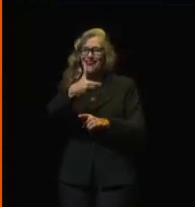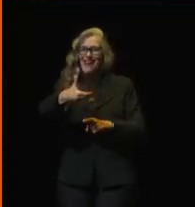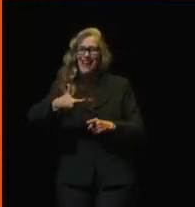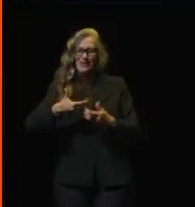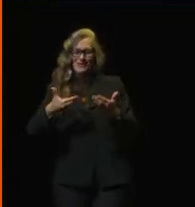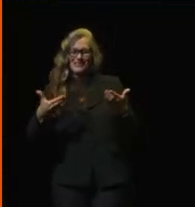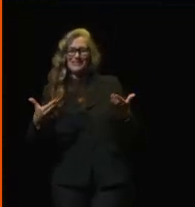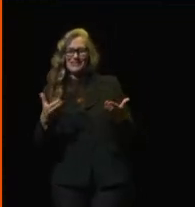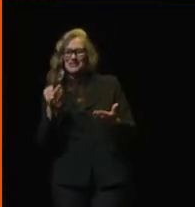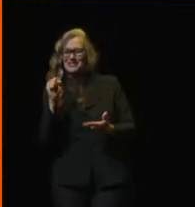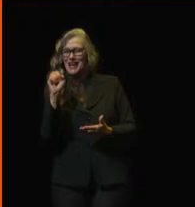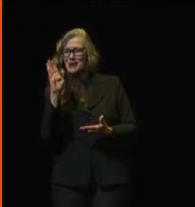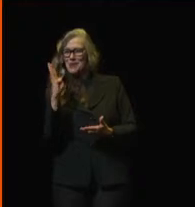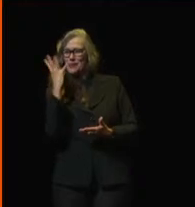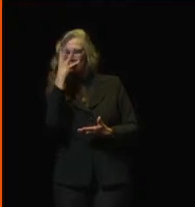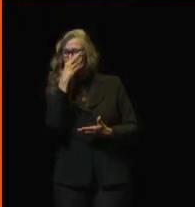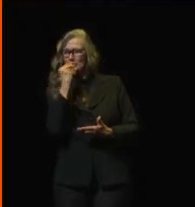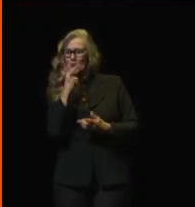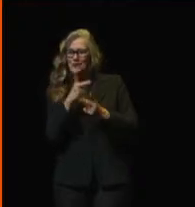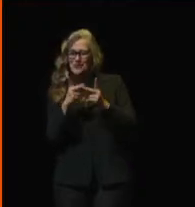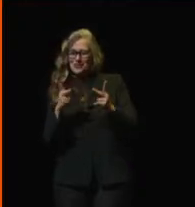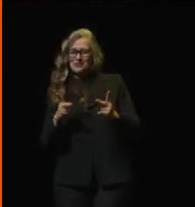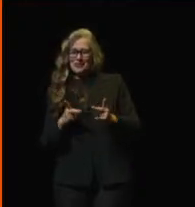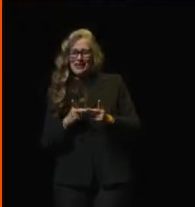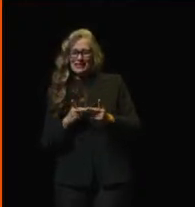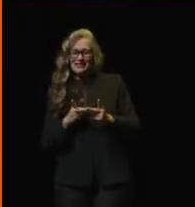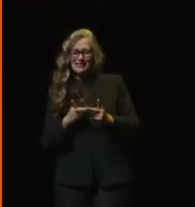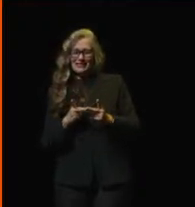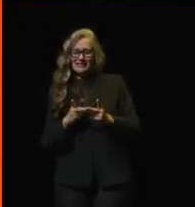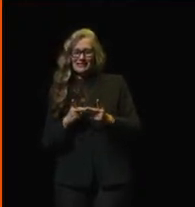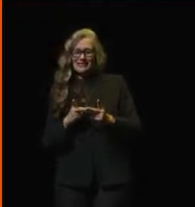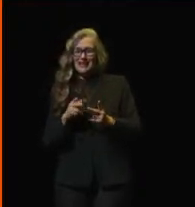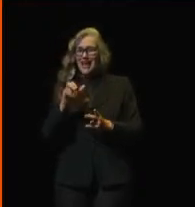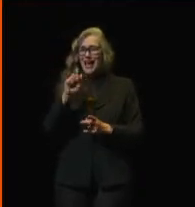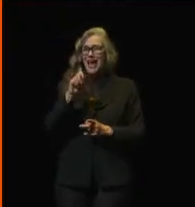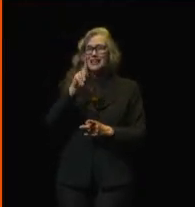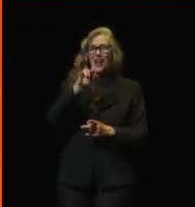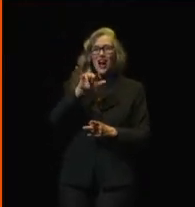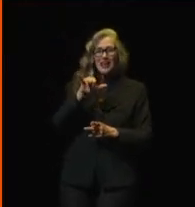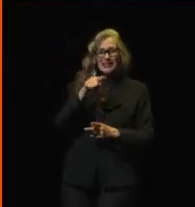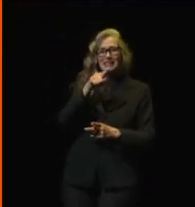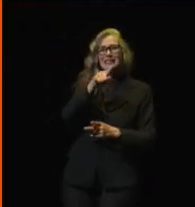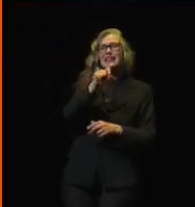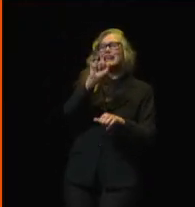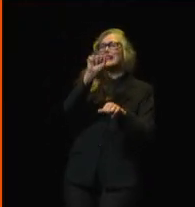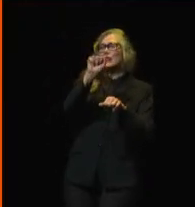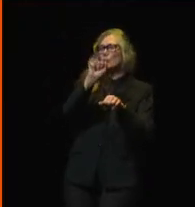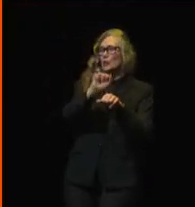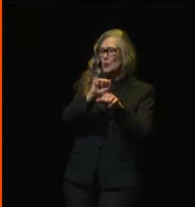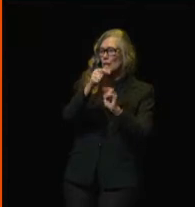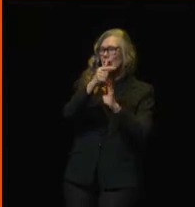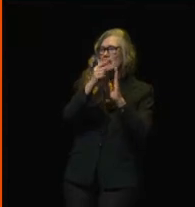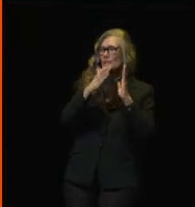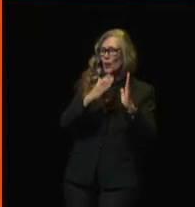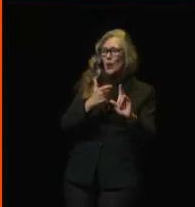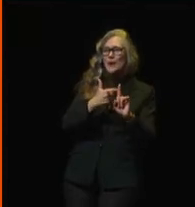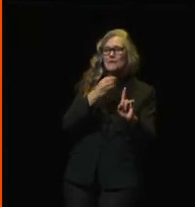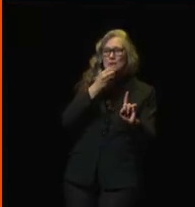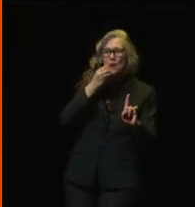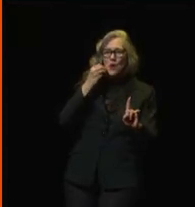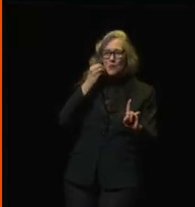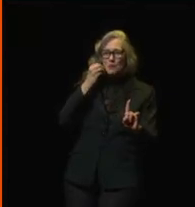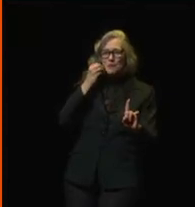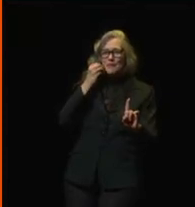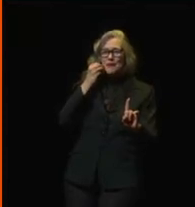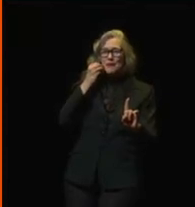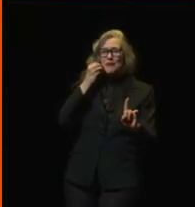Ady could continue his work as a lawyer for the Center for Popular Democracy. He could work from home. They